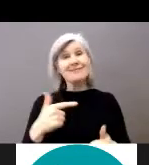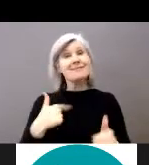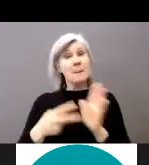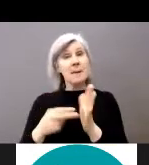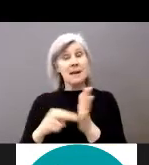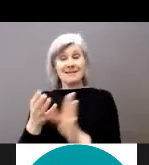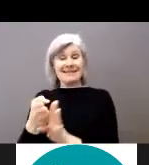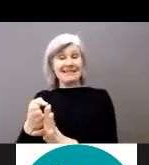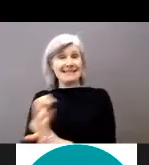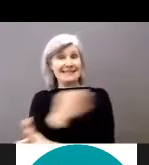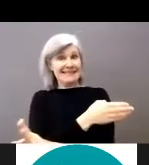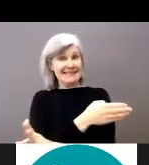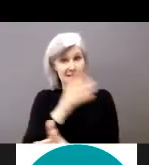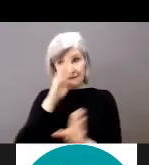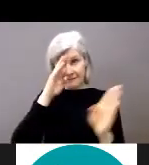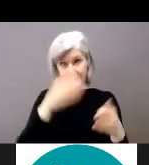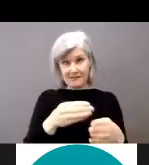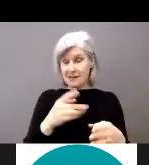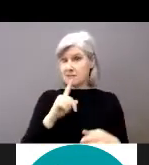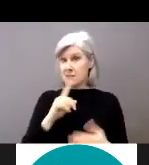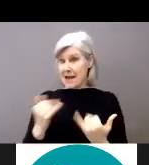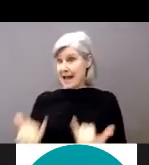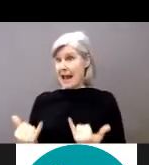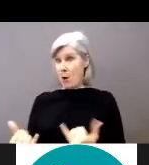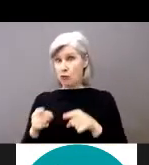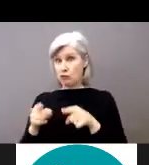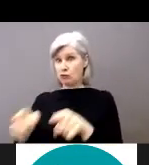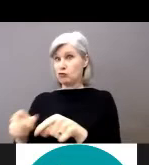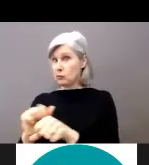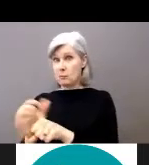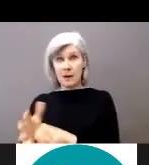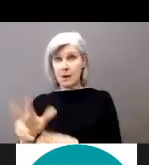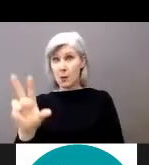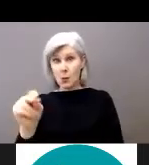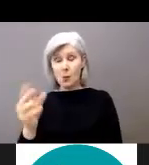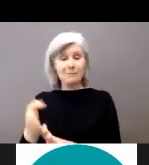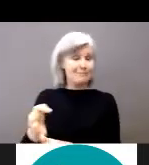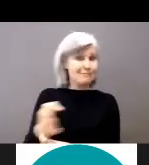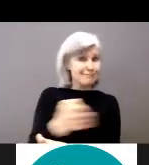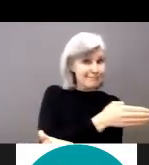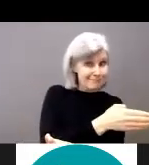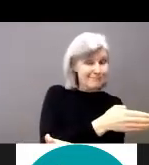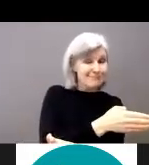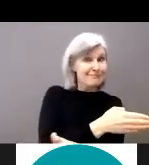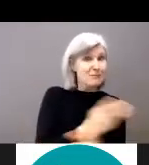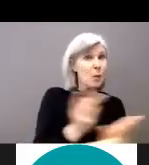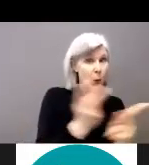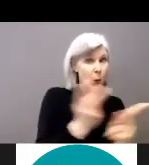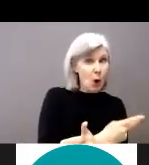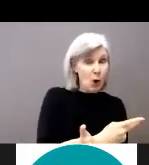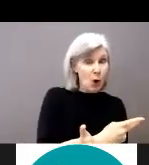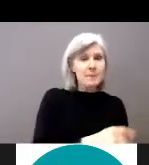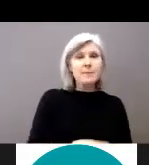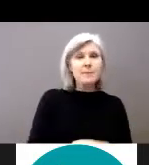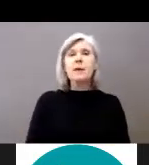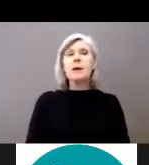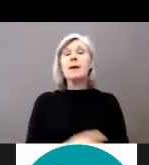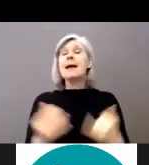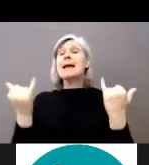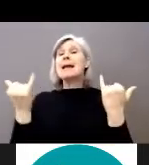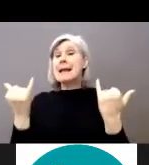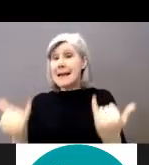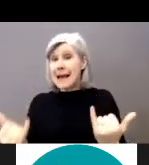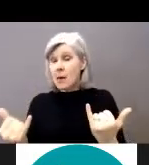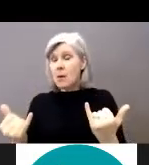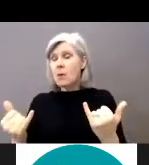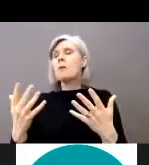general aging process. We know that this increases the risk of depression, but depression is very common, but